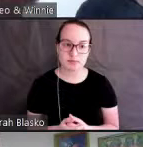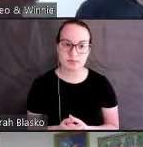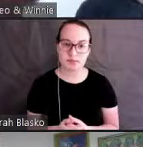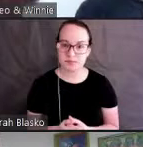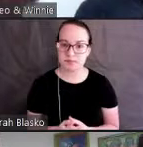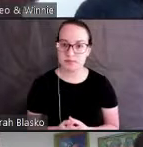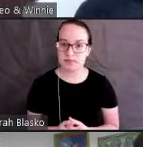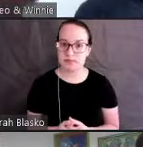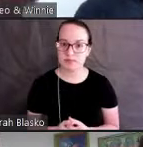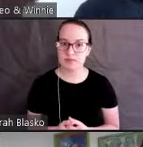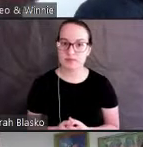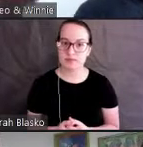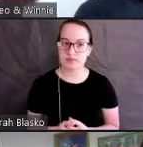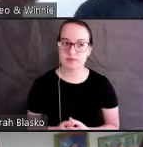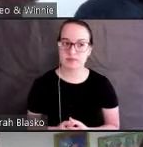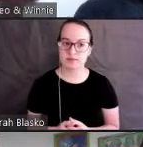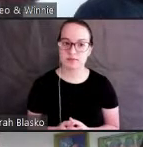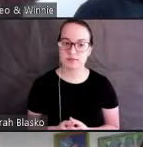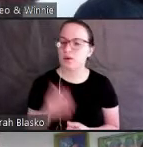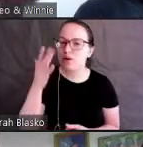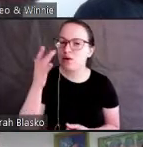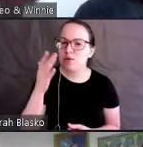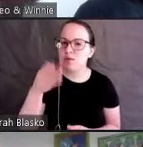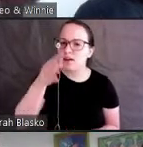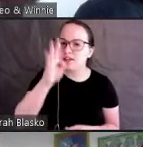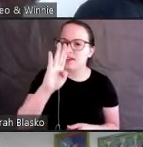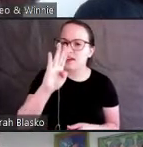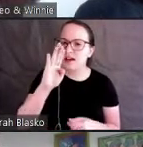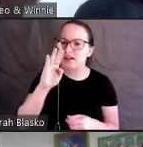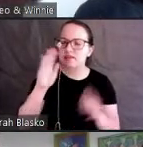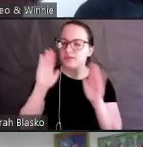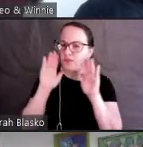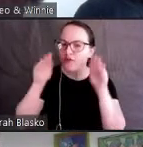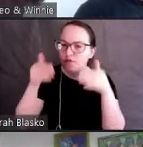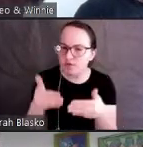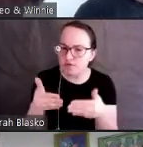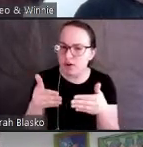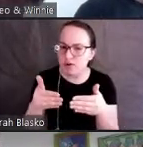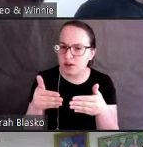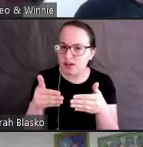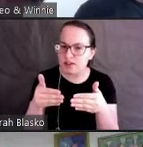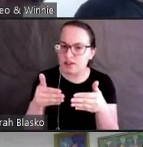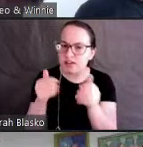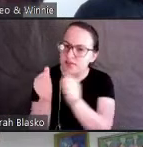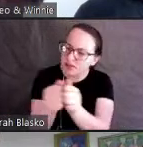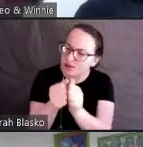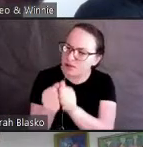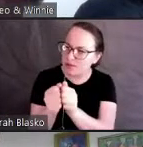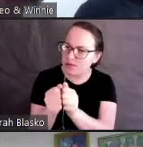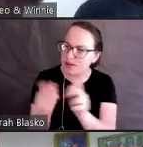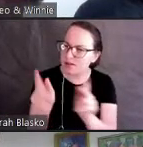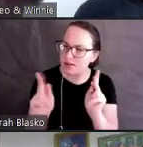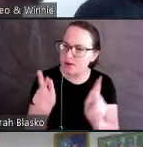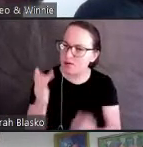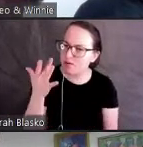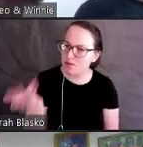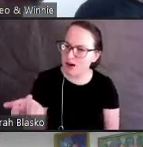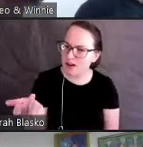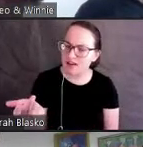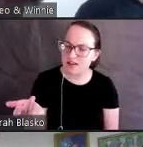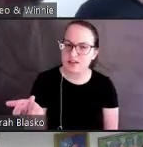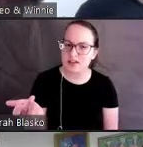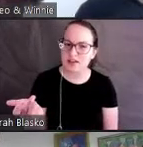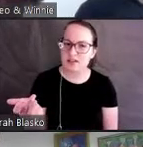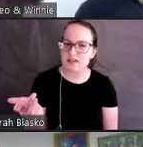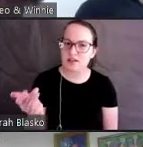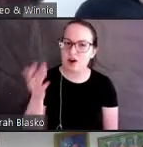his mission to be with his people? Why has that been the pattern? Why, since the